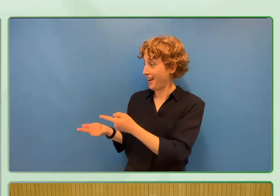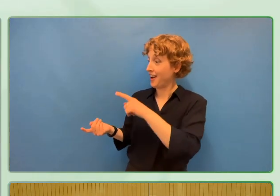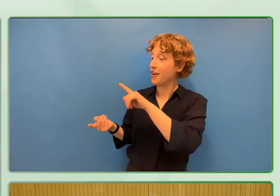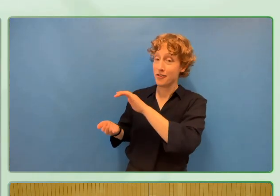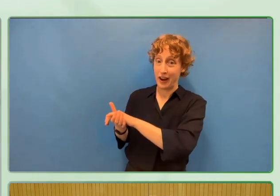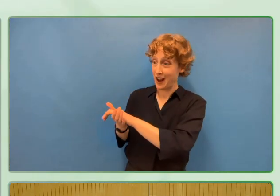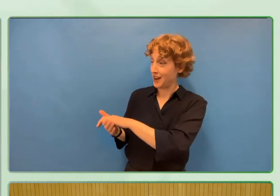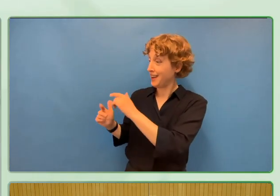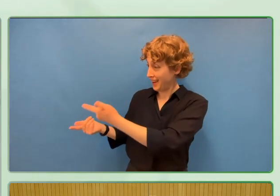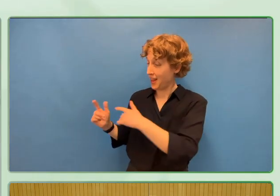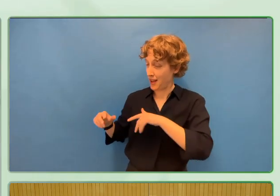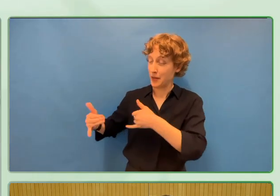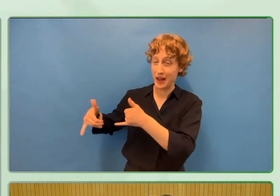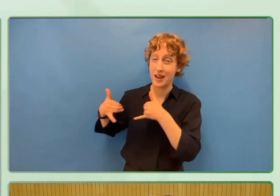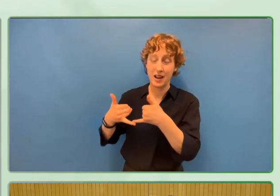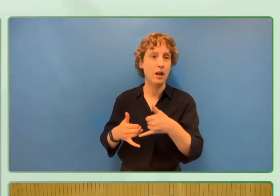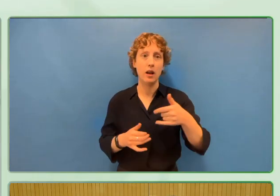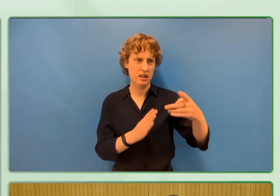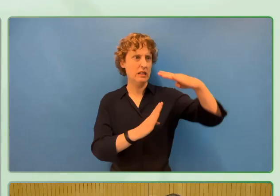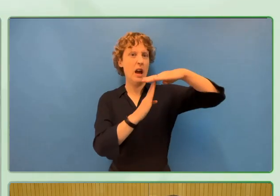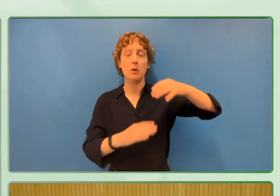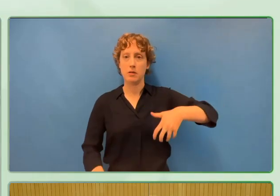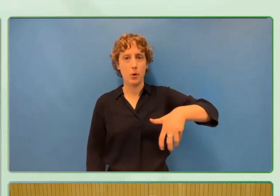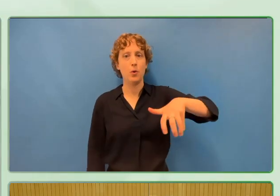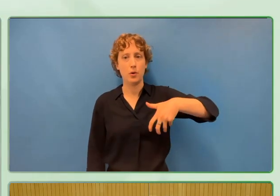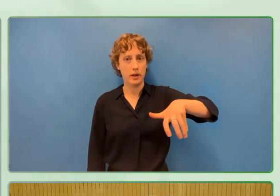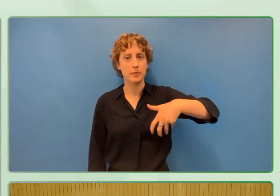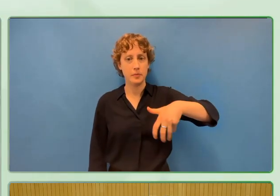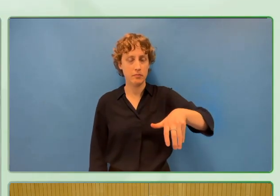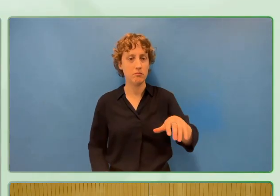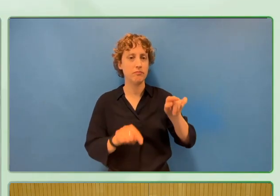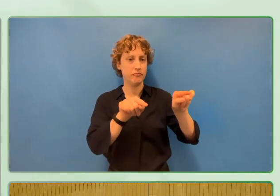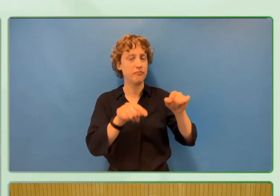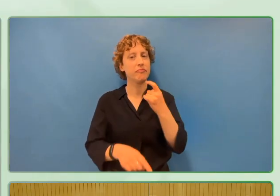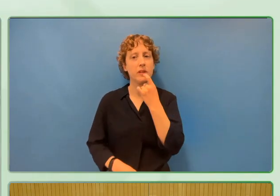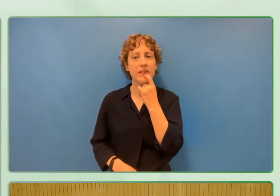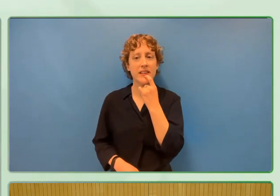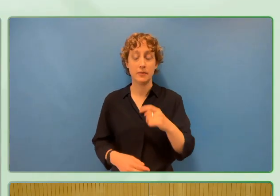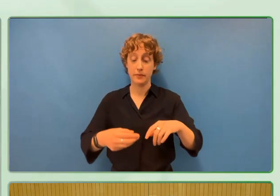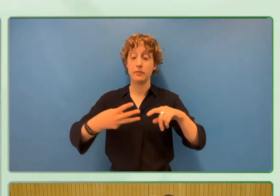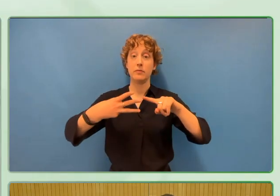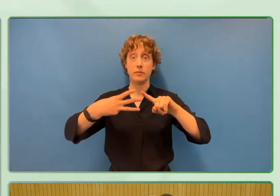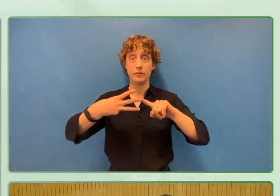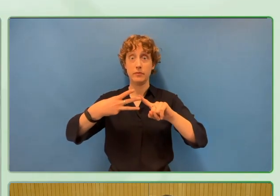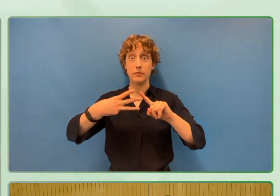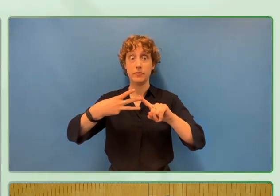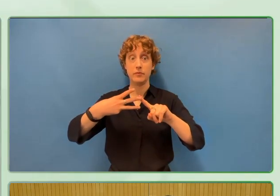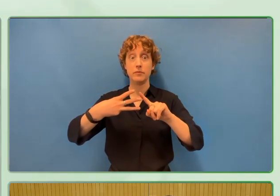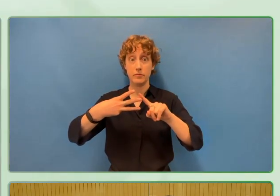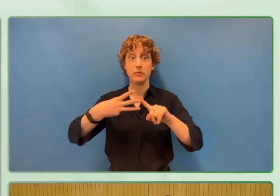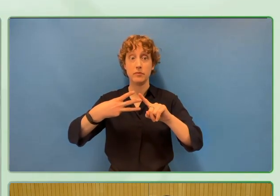So bowling is number 1 within our 30 units. And number 2 is different puzzles